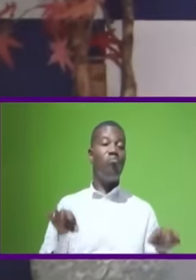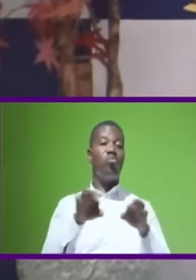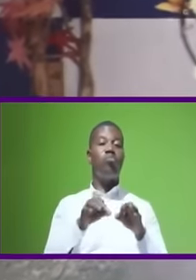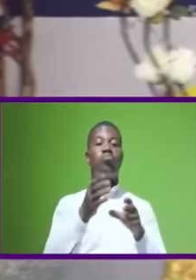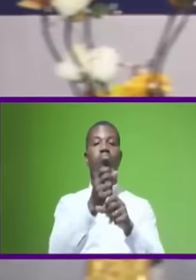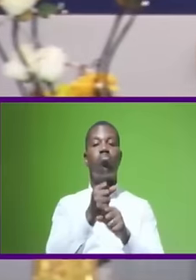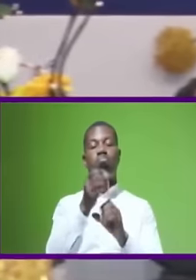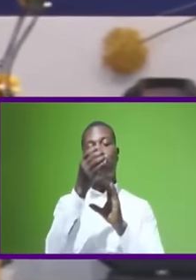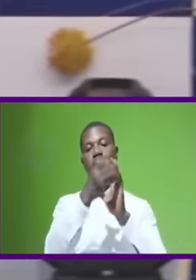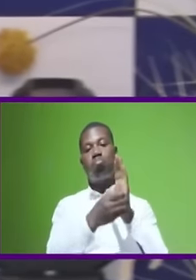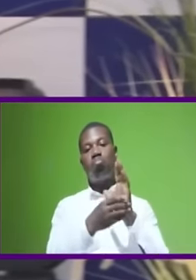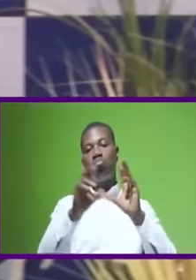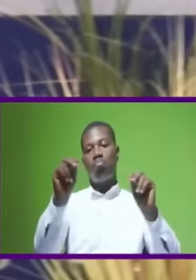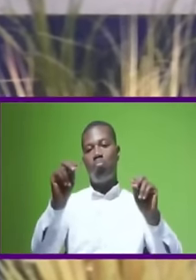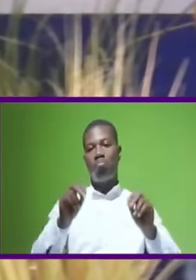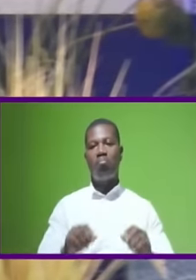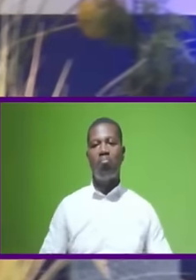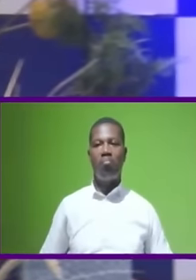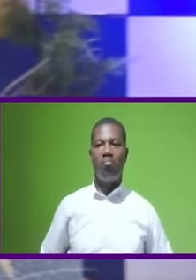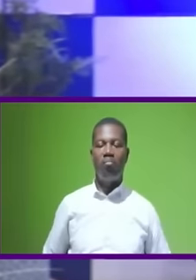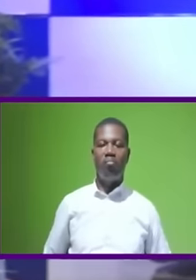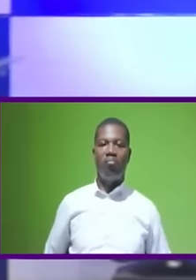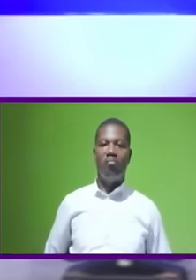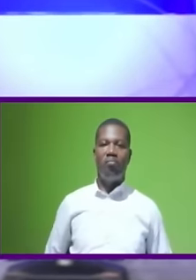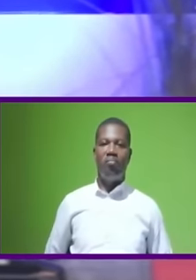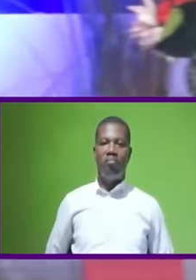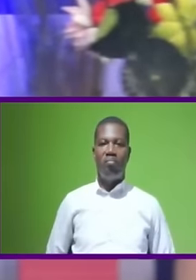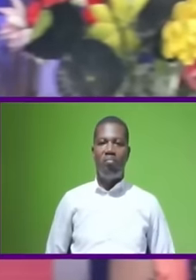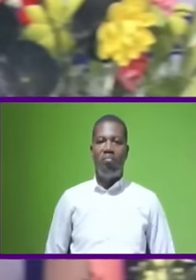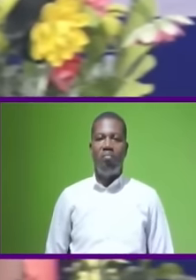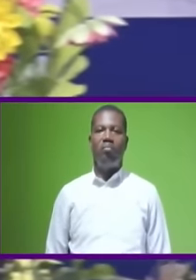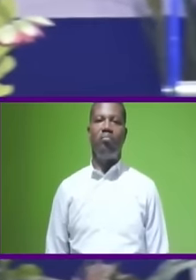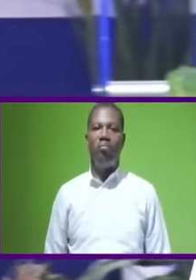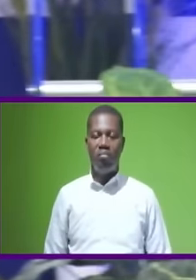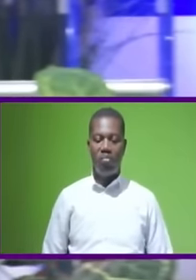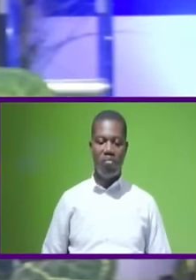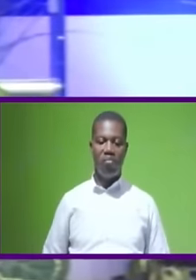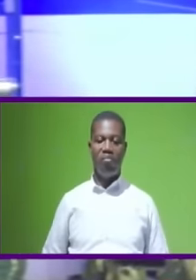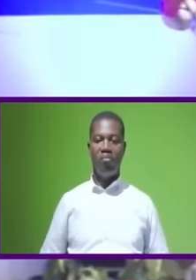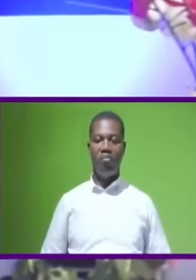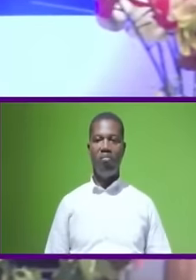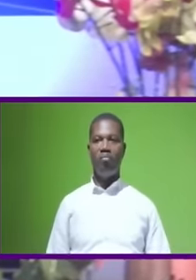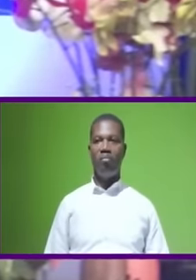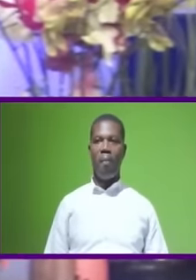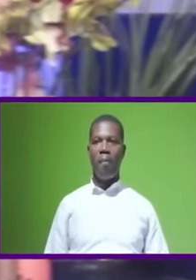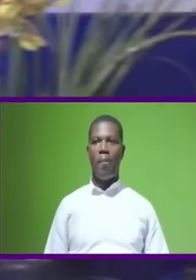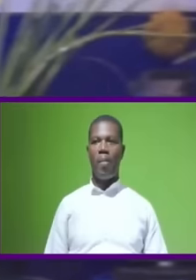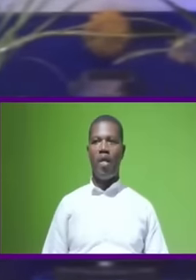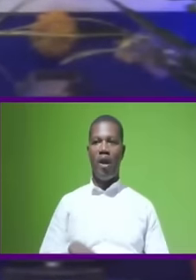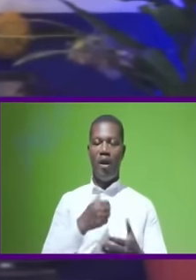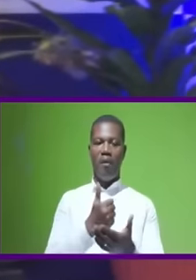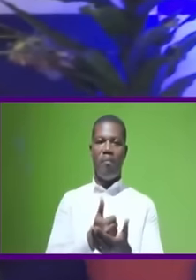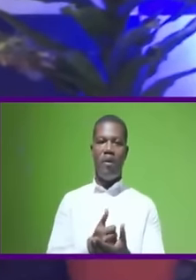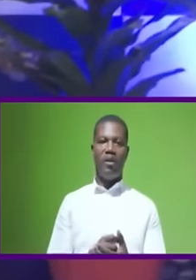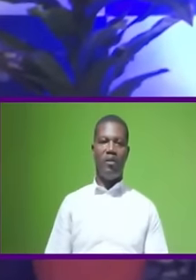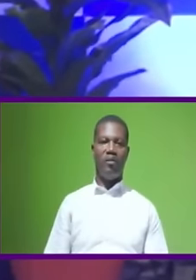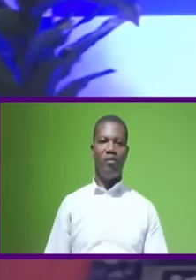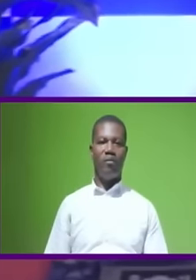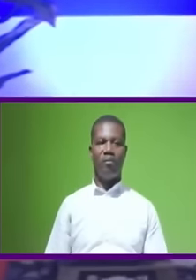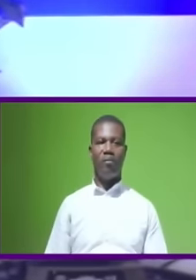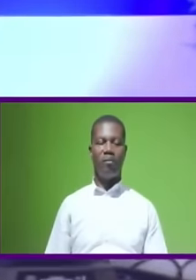Not everyone is qualified to pick a form. Praise the Lord. Hallelujah. Amen.